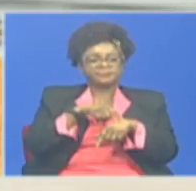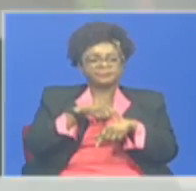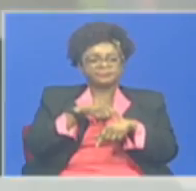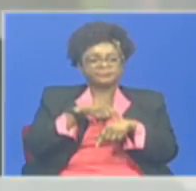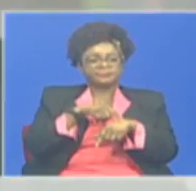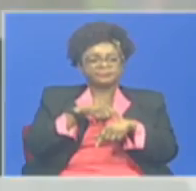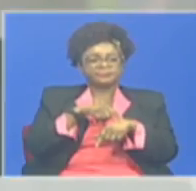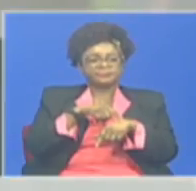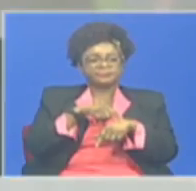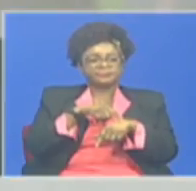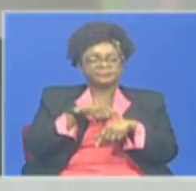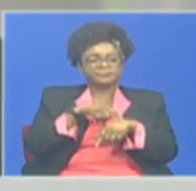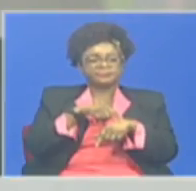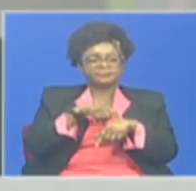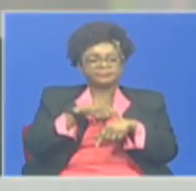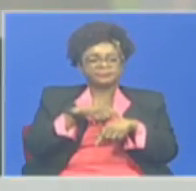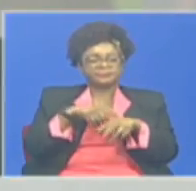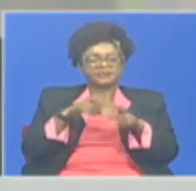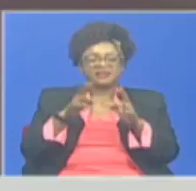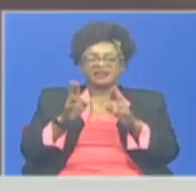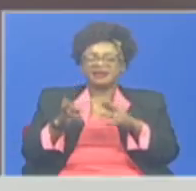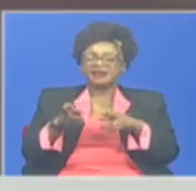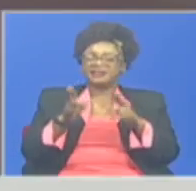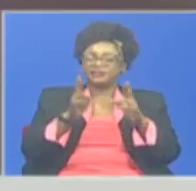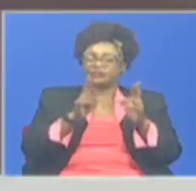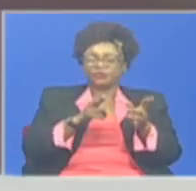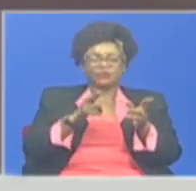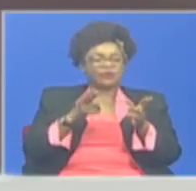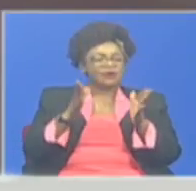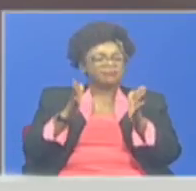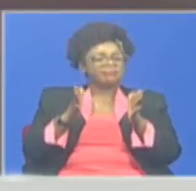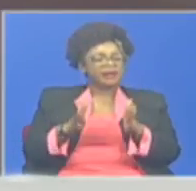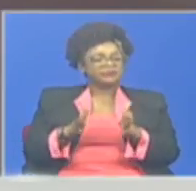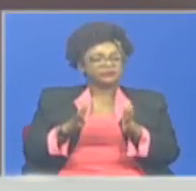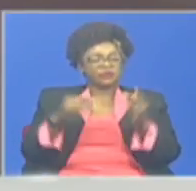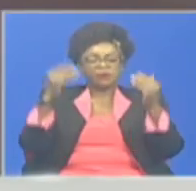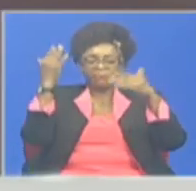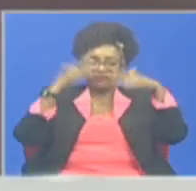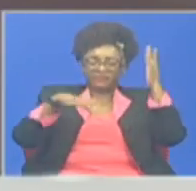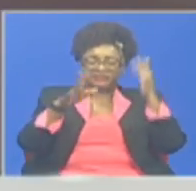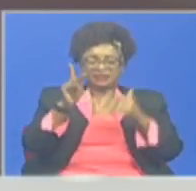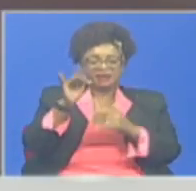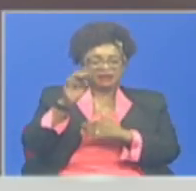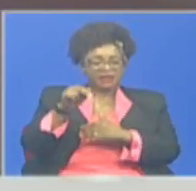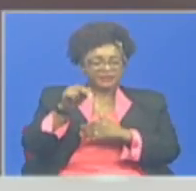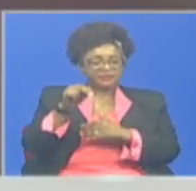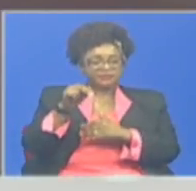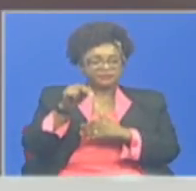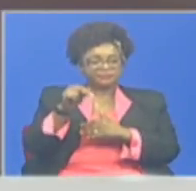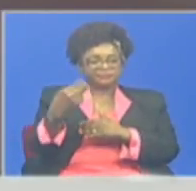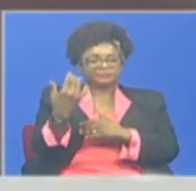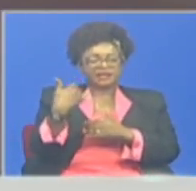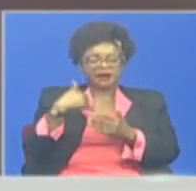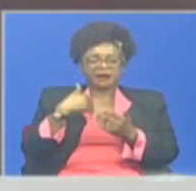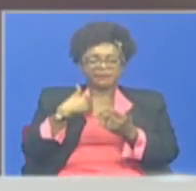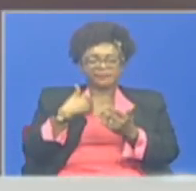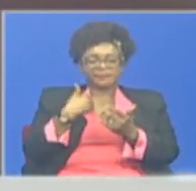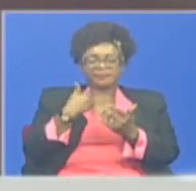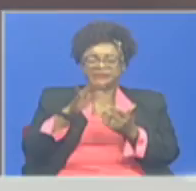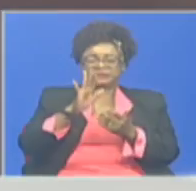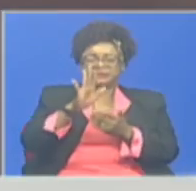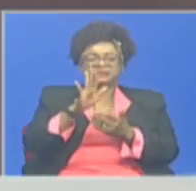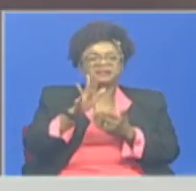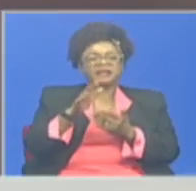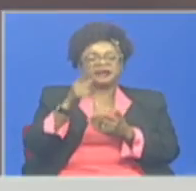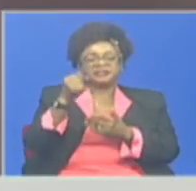Walibora. A natural showman. Professor Ken Walibora's seemingly effortless command of his medium in both